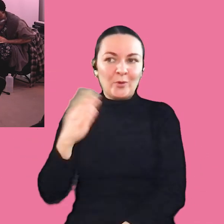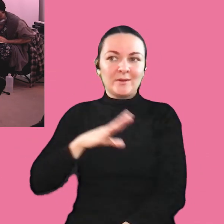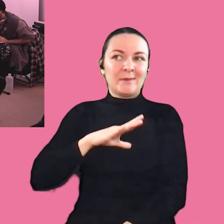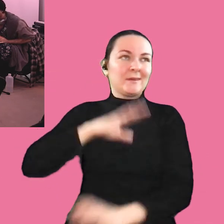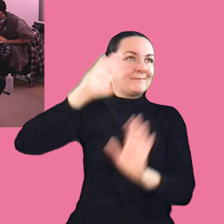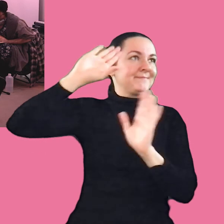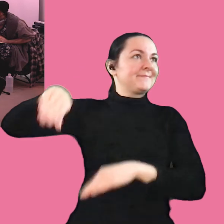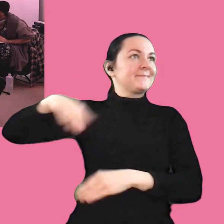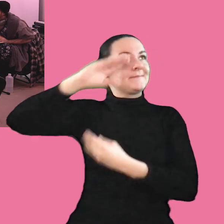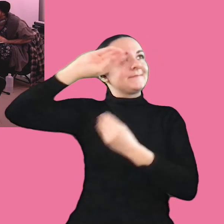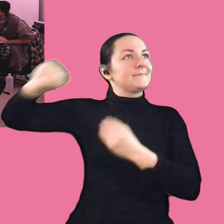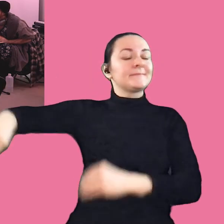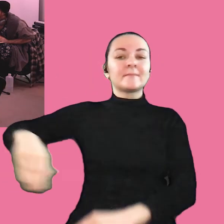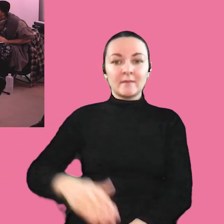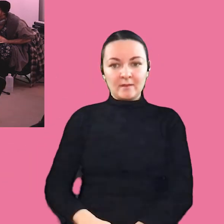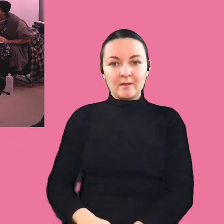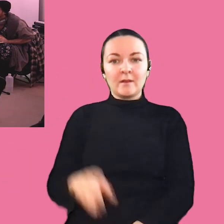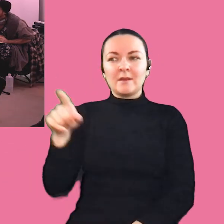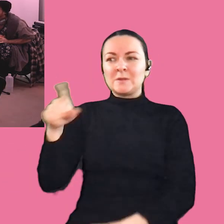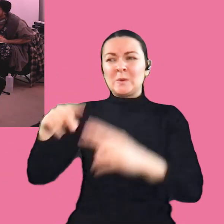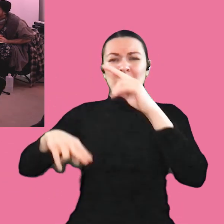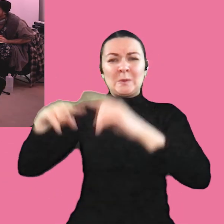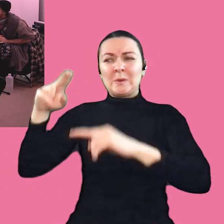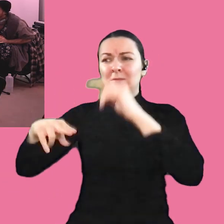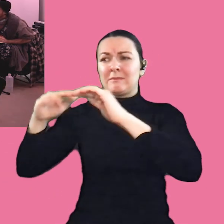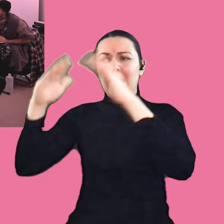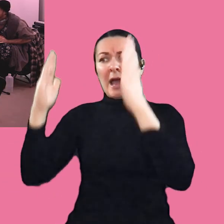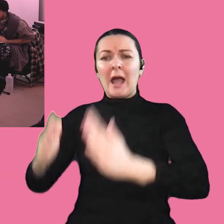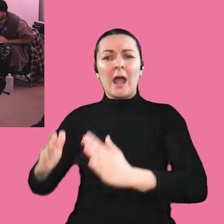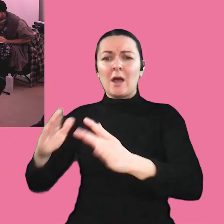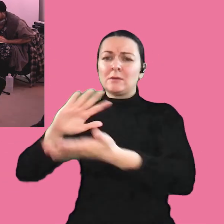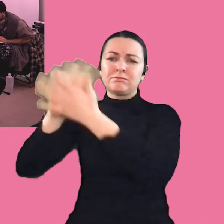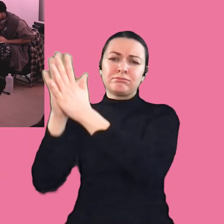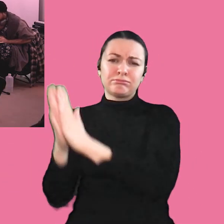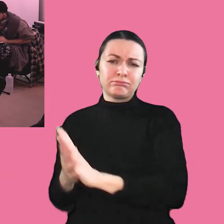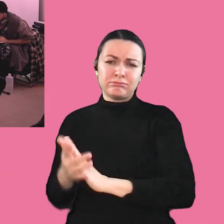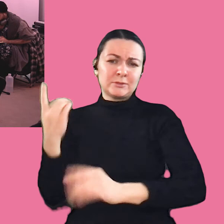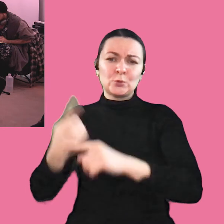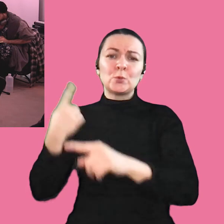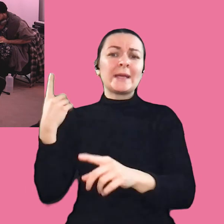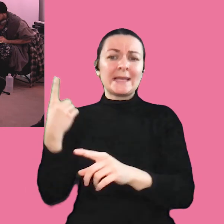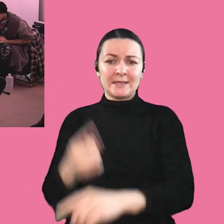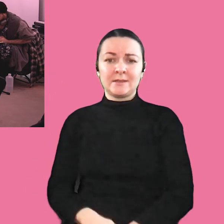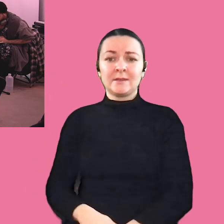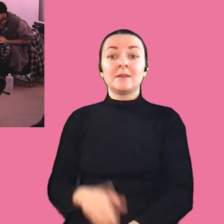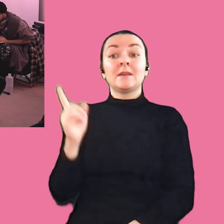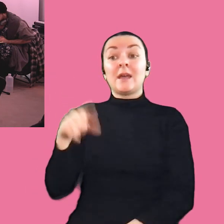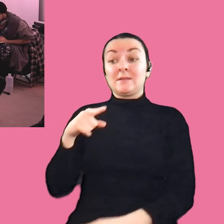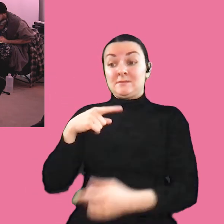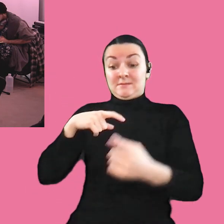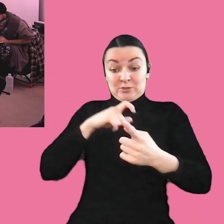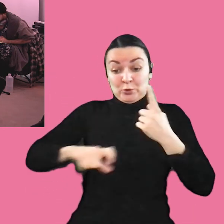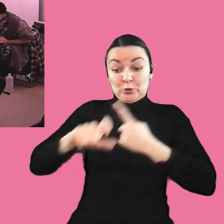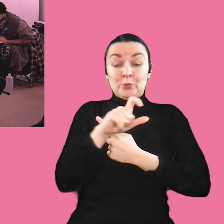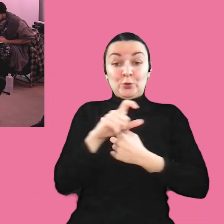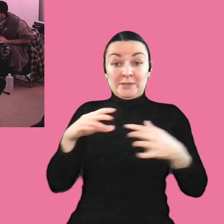these new housing estates got run down very quickly. But also because these really tight-knit communities